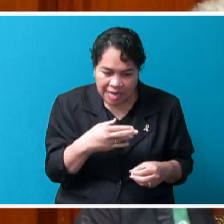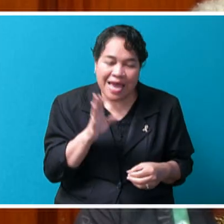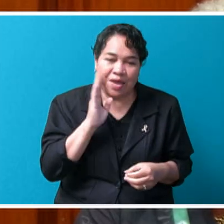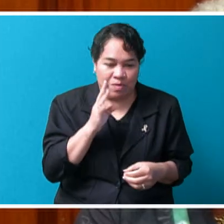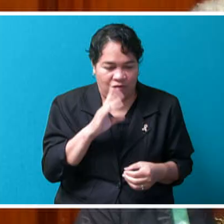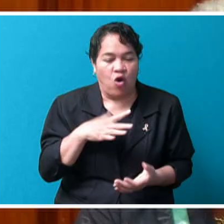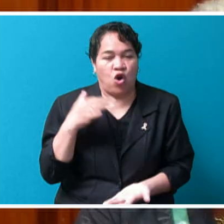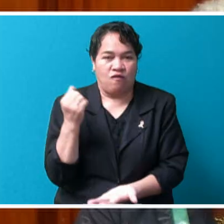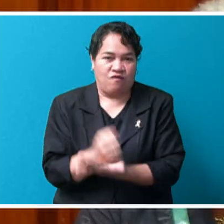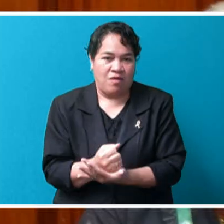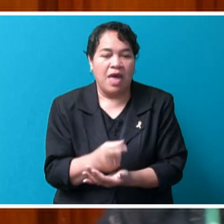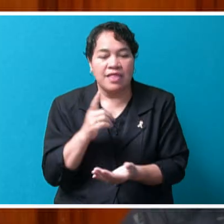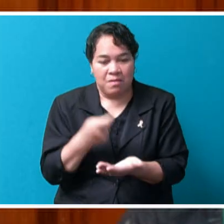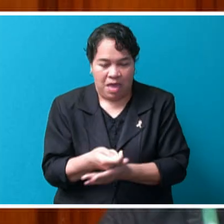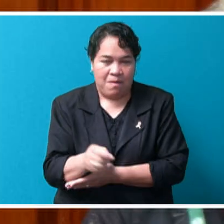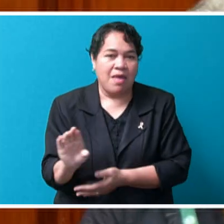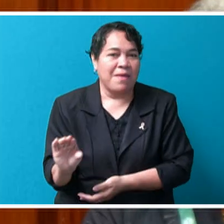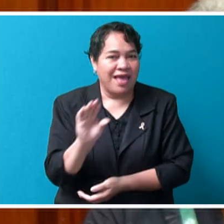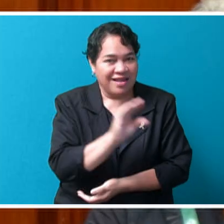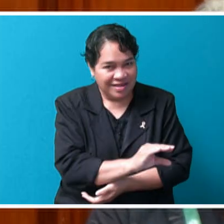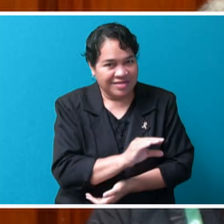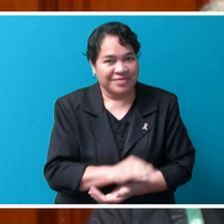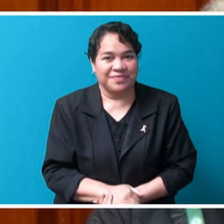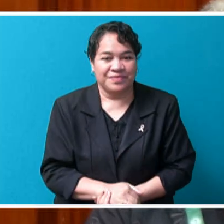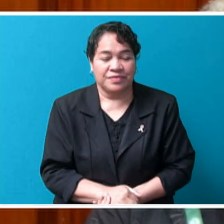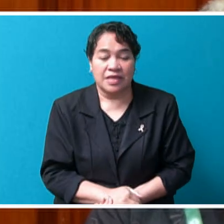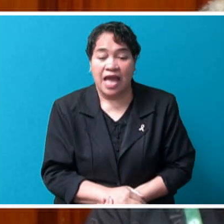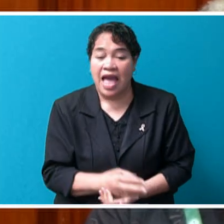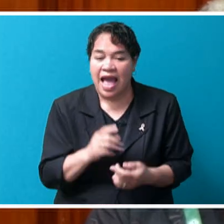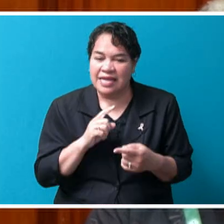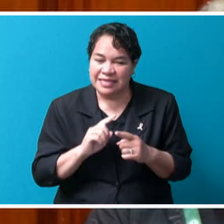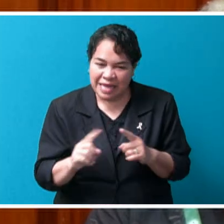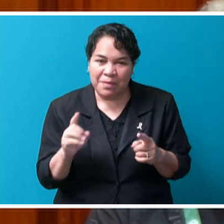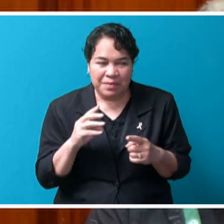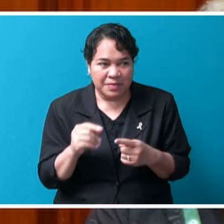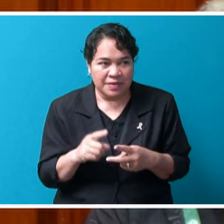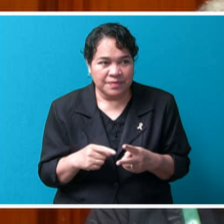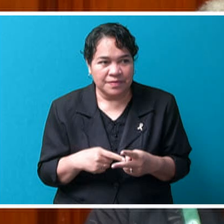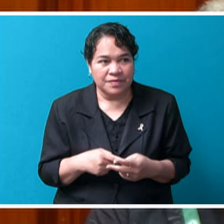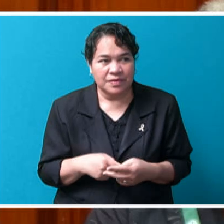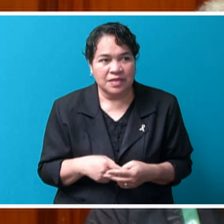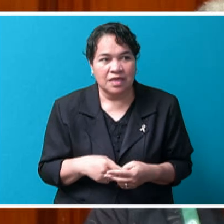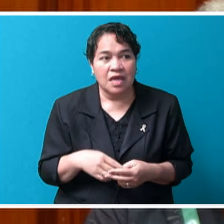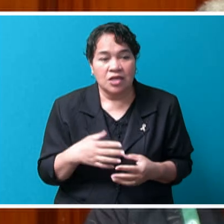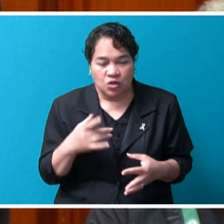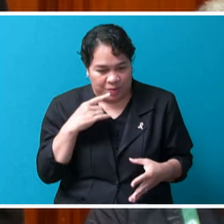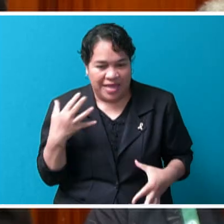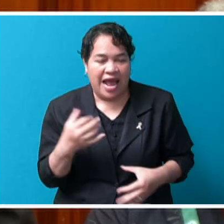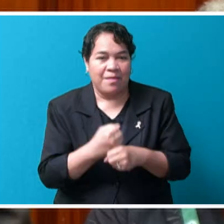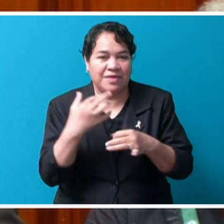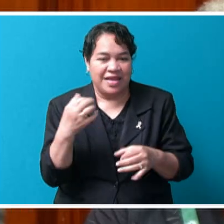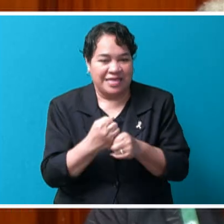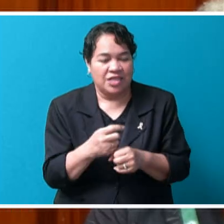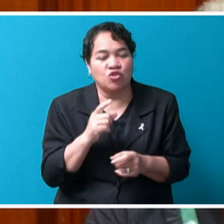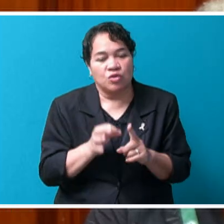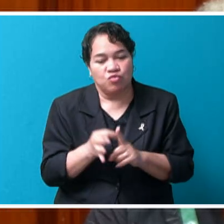confirmed. Mr. Speaker, sir, a number of measures are being undertaken to improve the process, and this